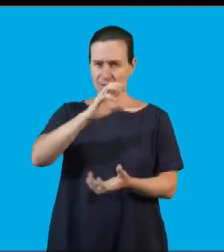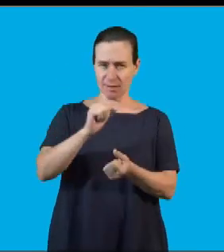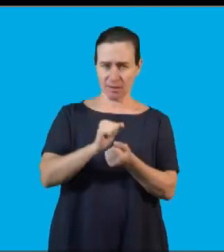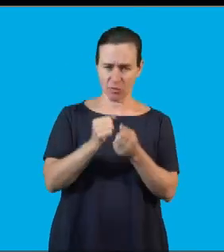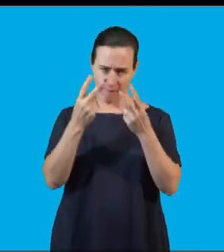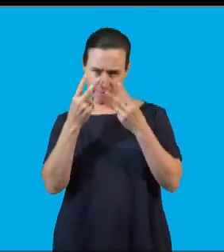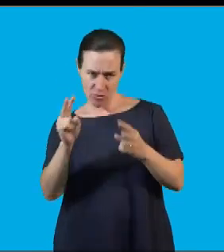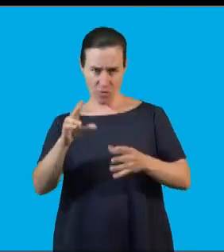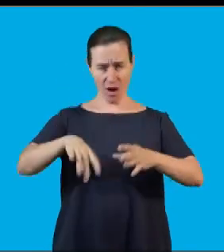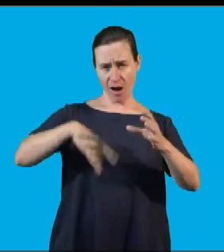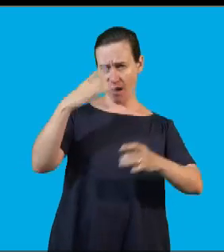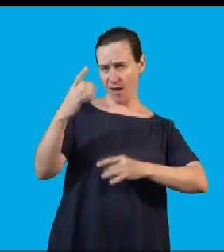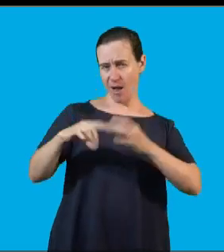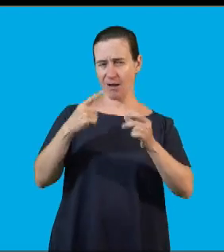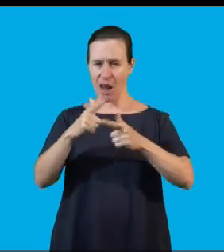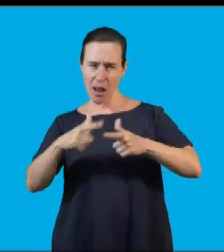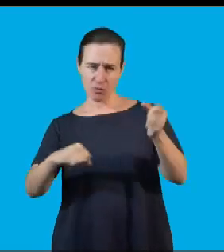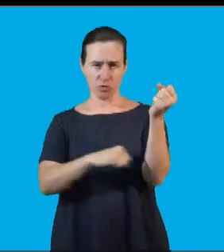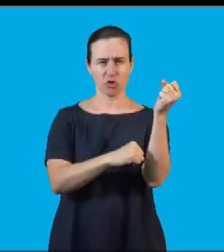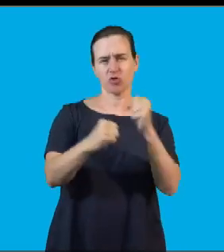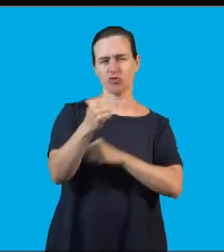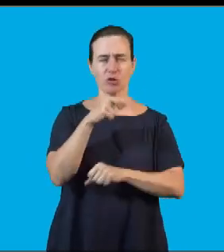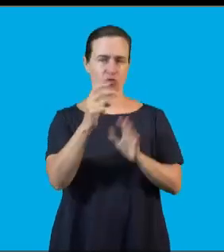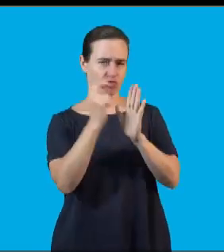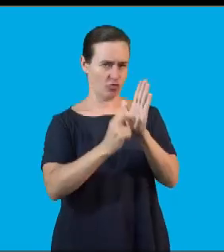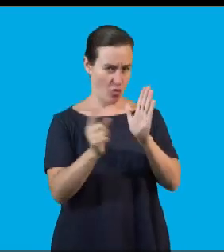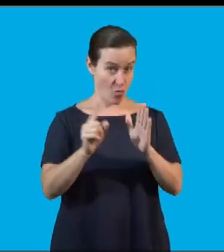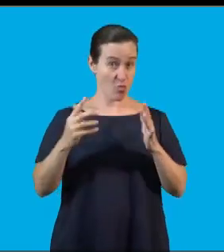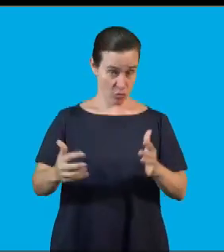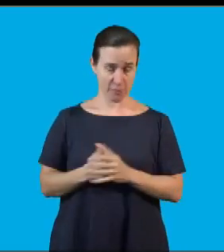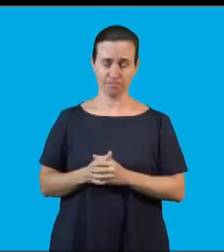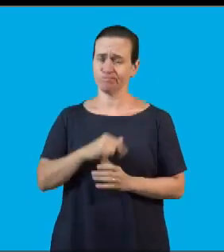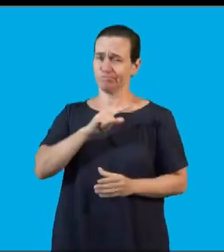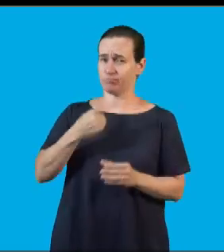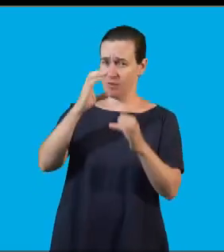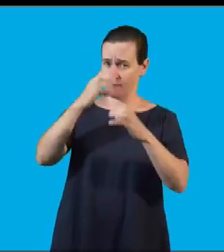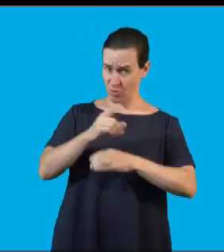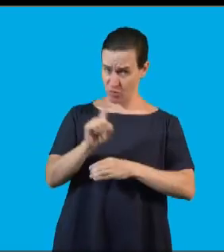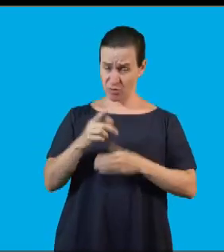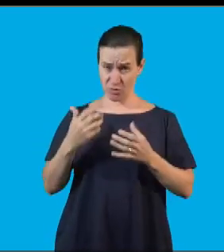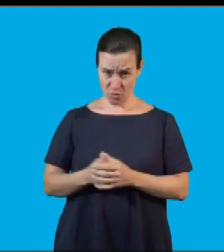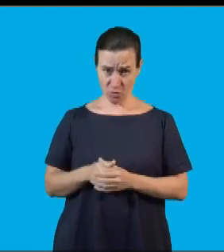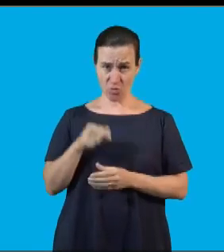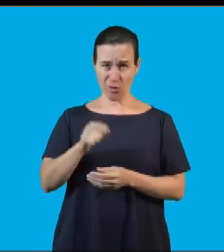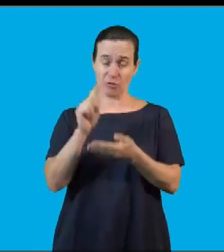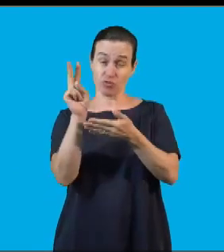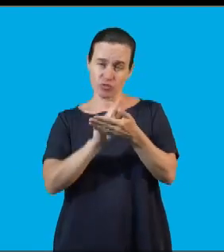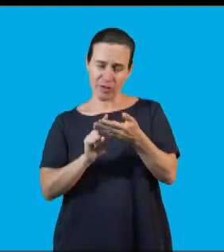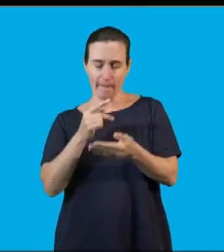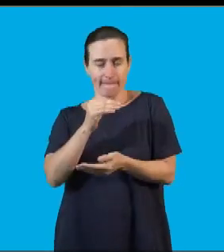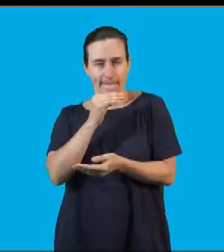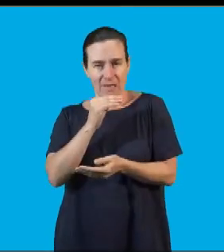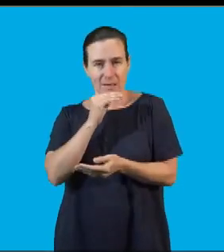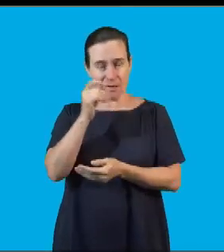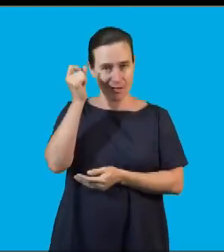summary, visual analysis, and language structures and conventions. Our focus today is on reading